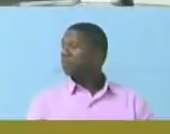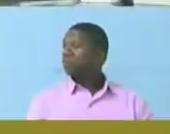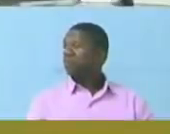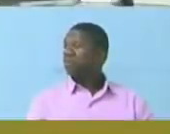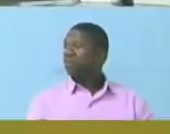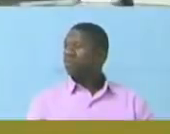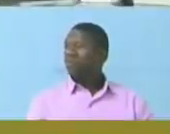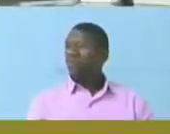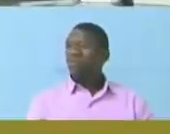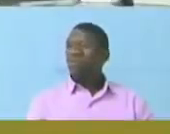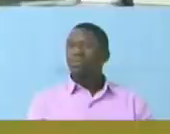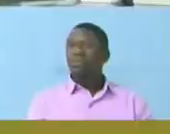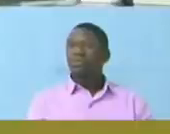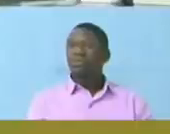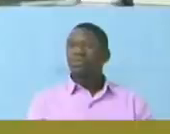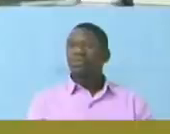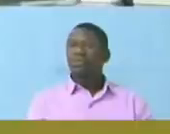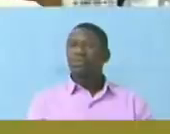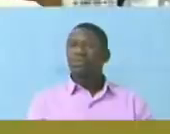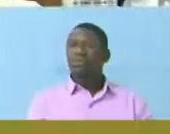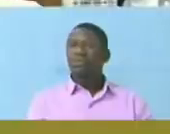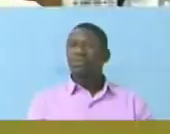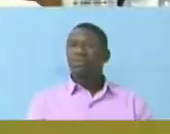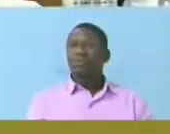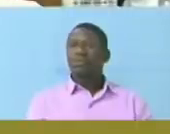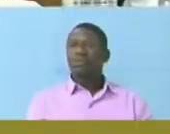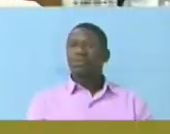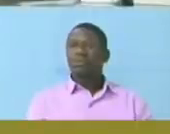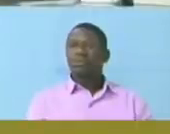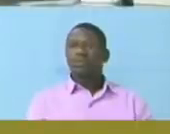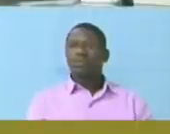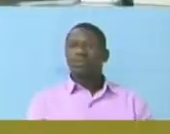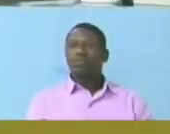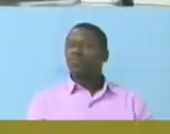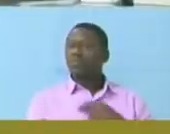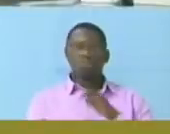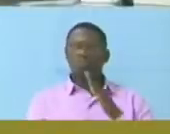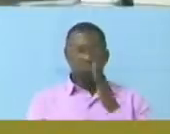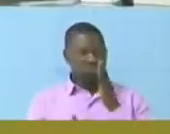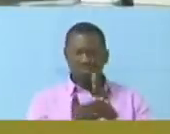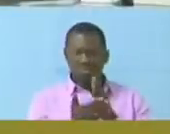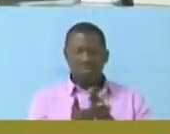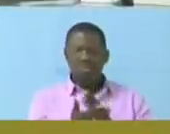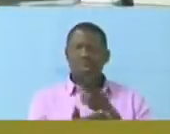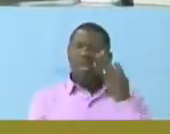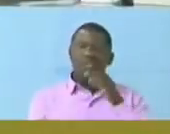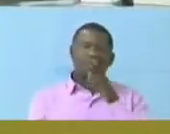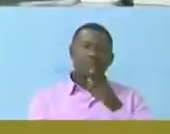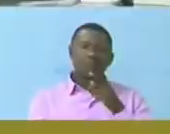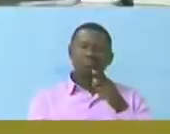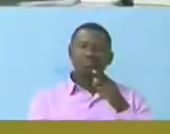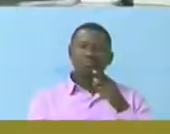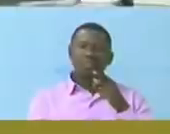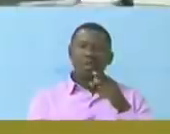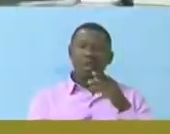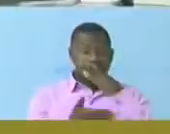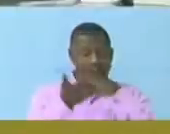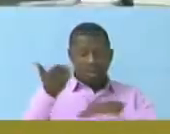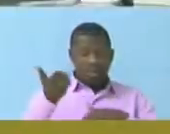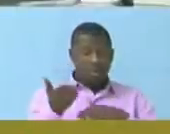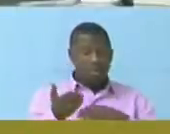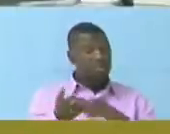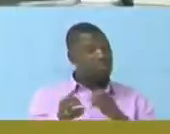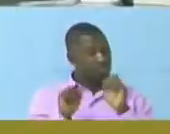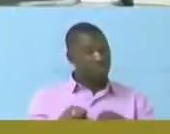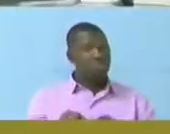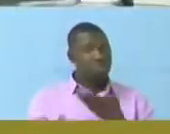ya cdr kayto ko non sulata men la ja. I'm not sure whether that document may be available at the headquarters, but